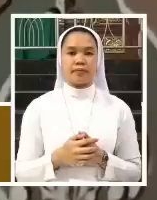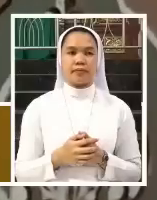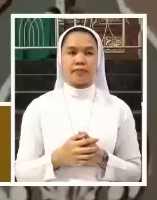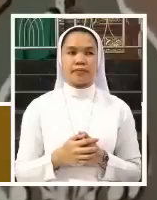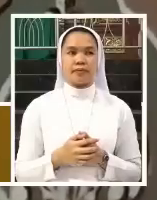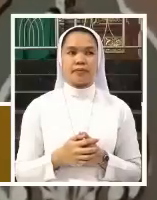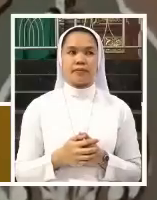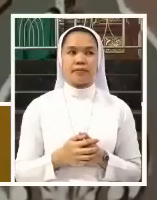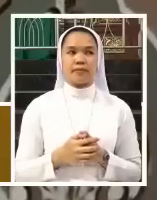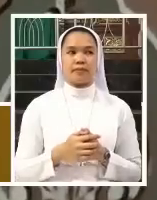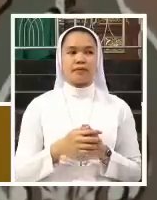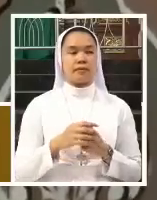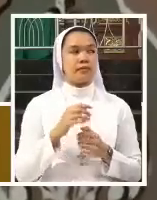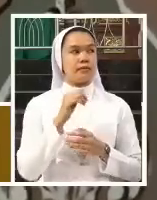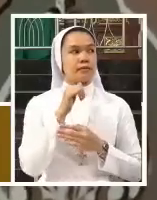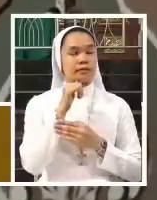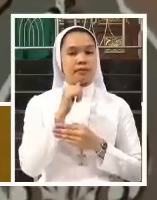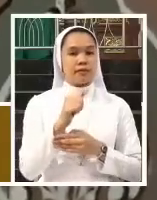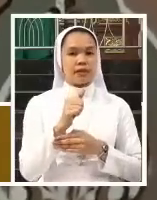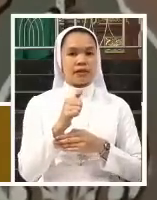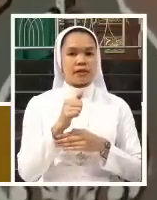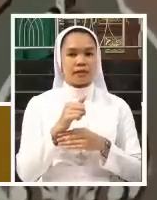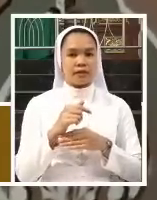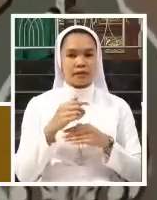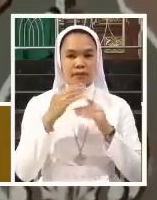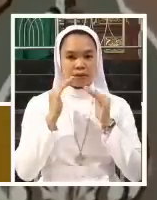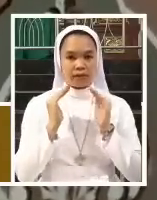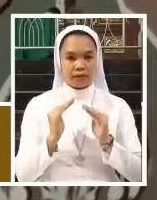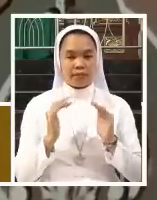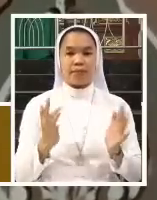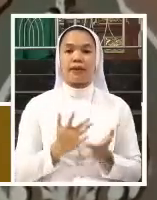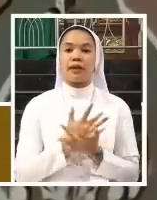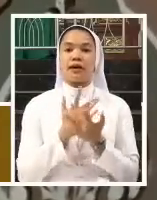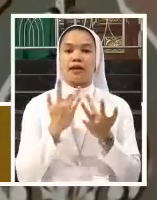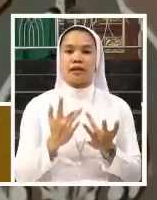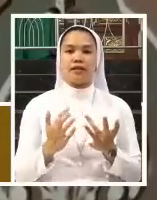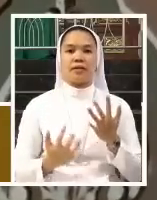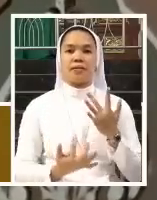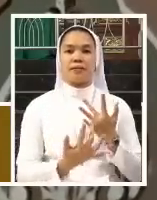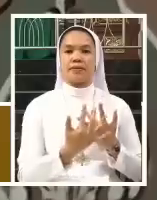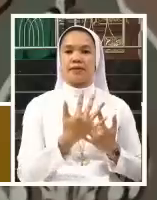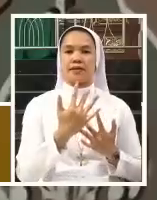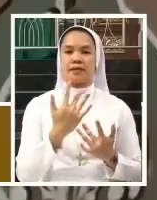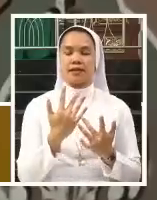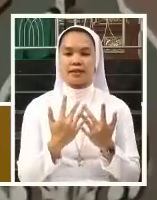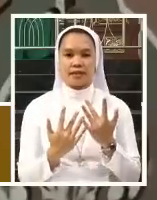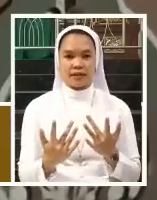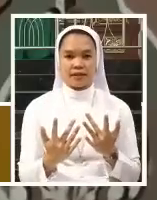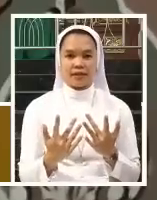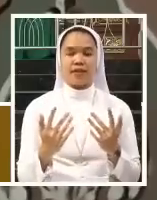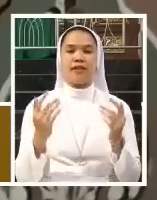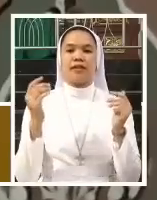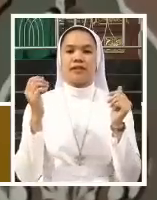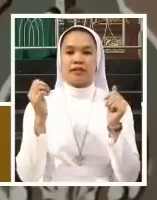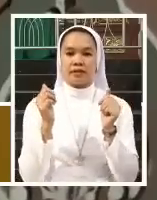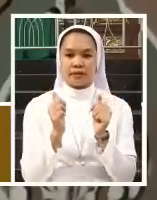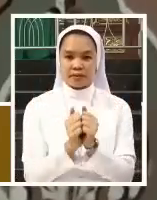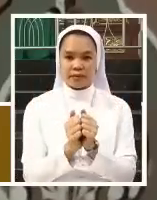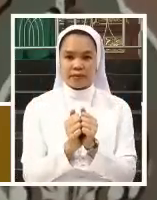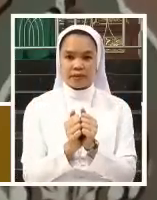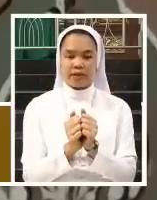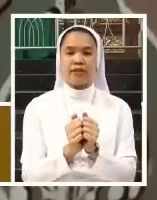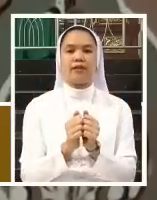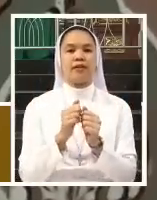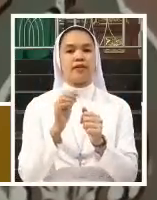they pwedeng kita magsilensyo. Our heart should be burning. Our heart should be